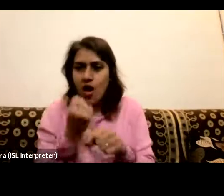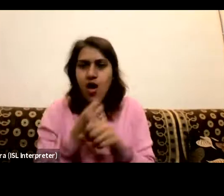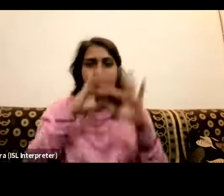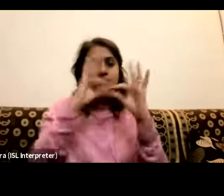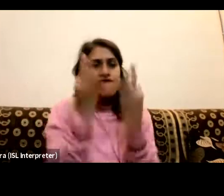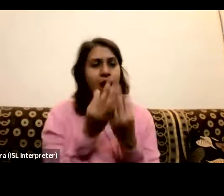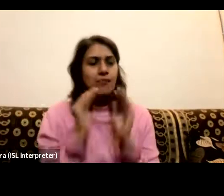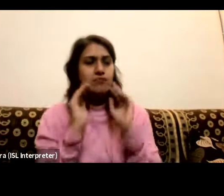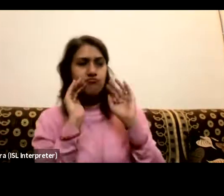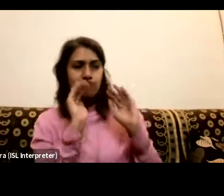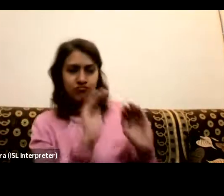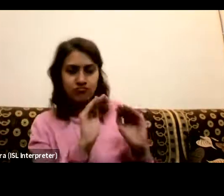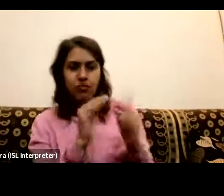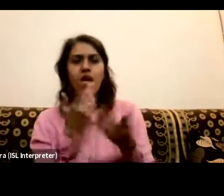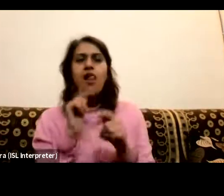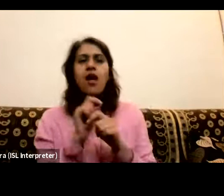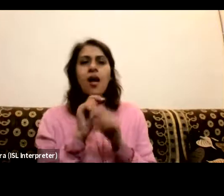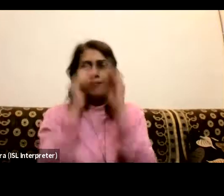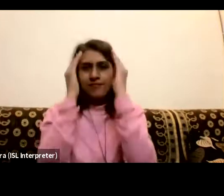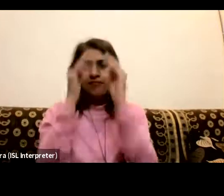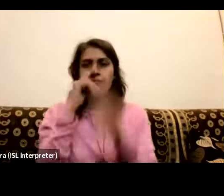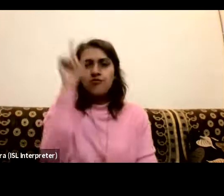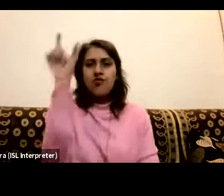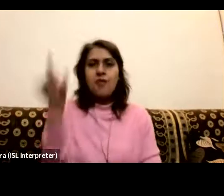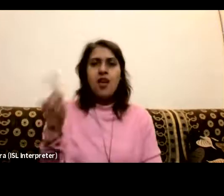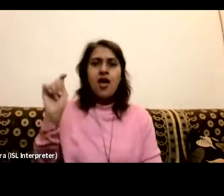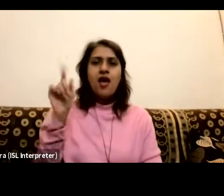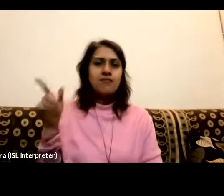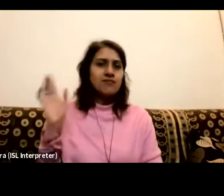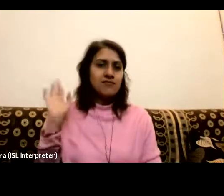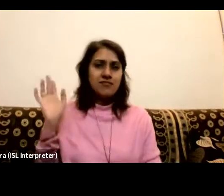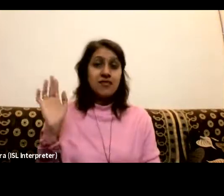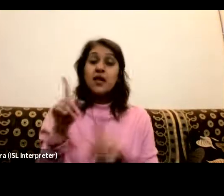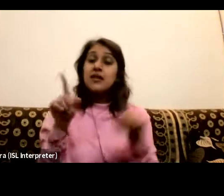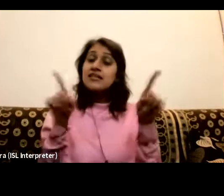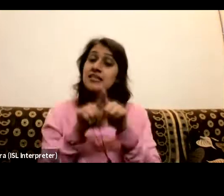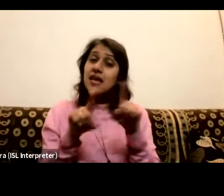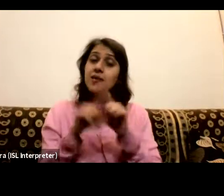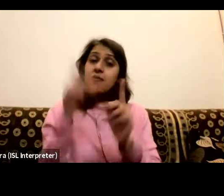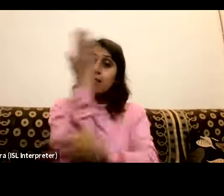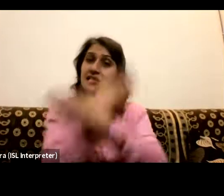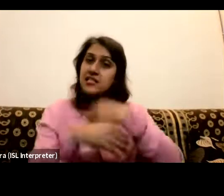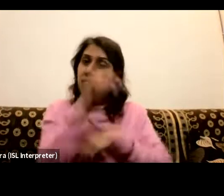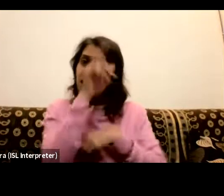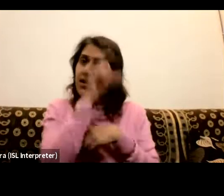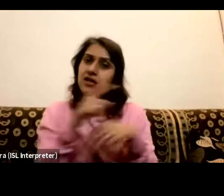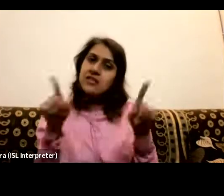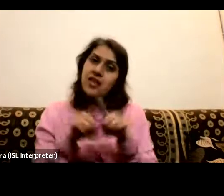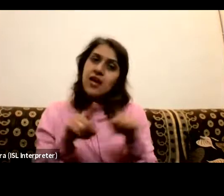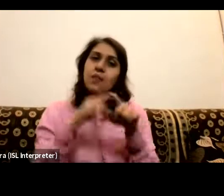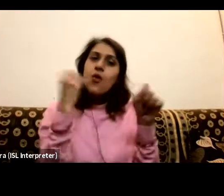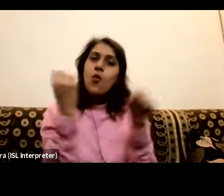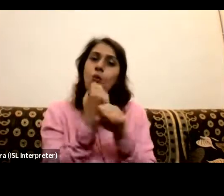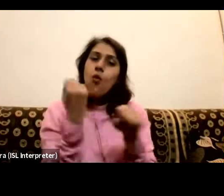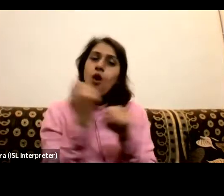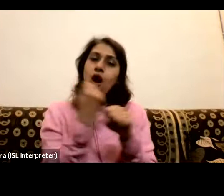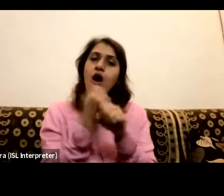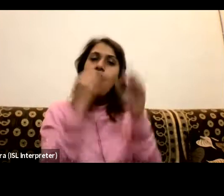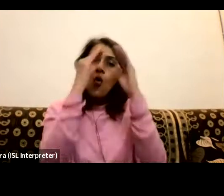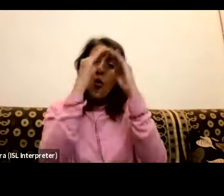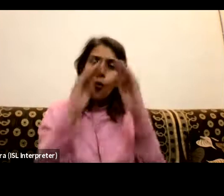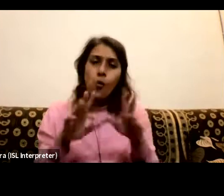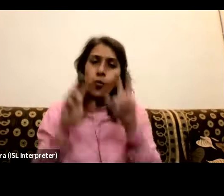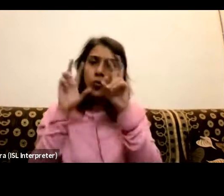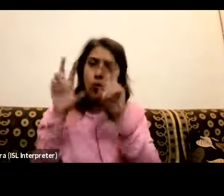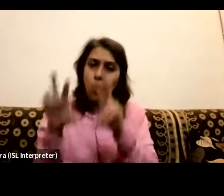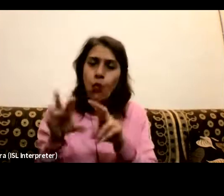families. And women with disabilities are no different. And this role has come under